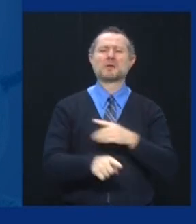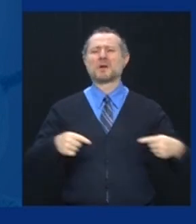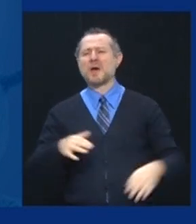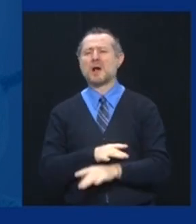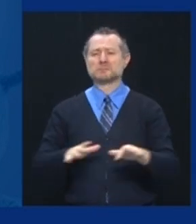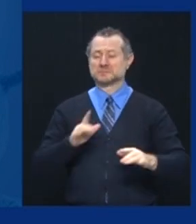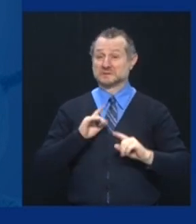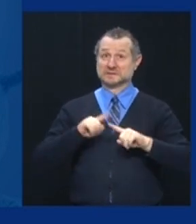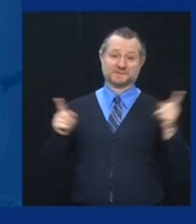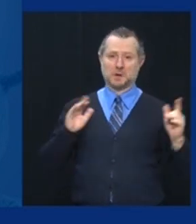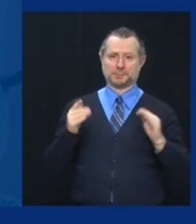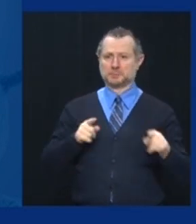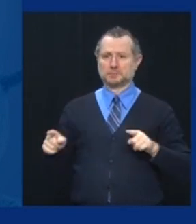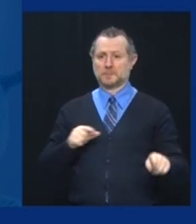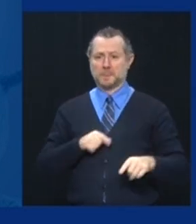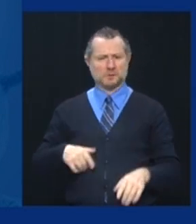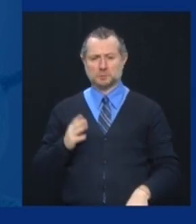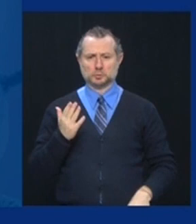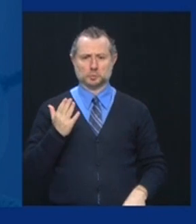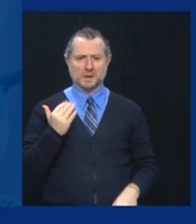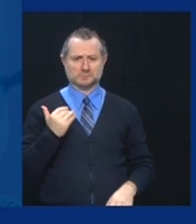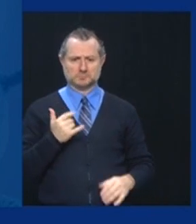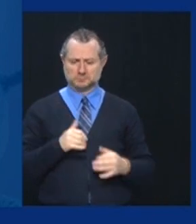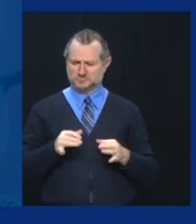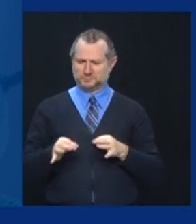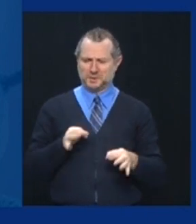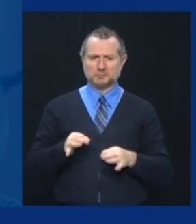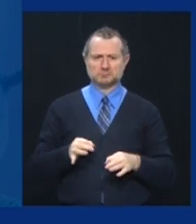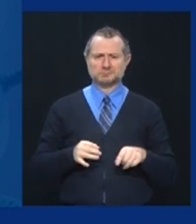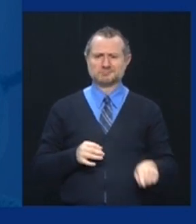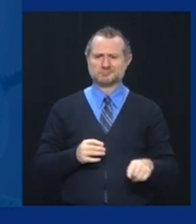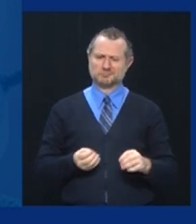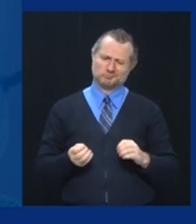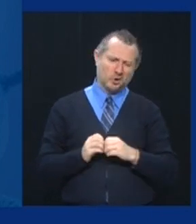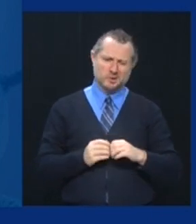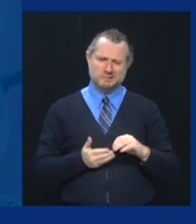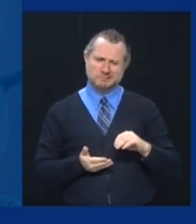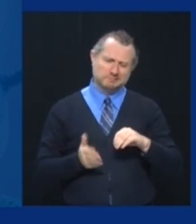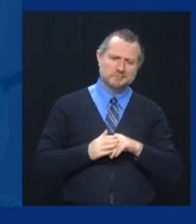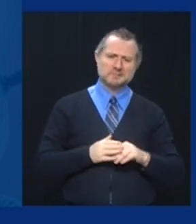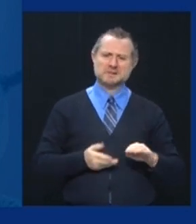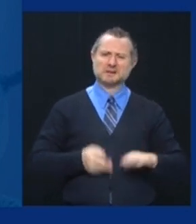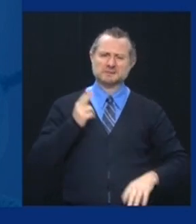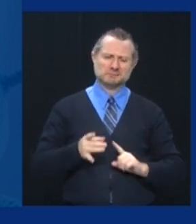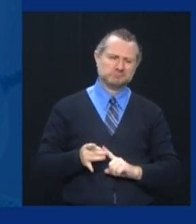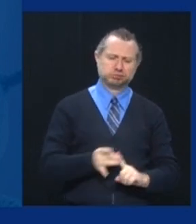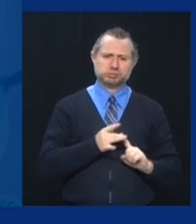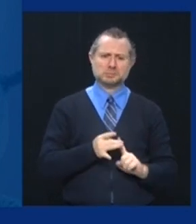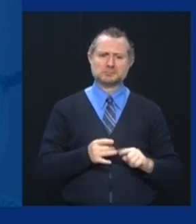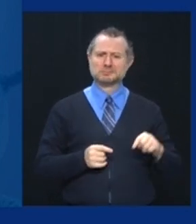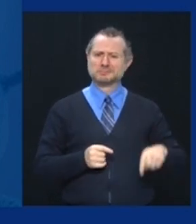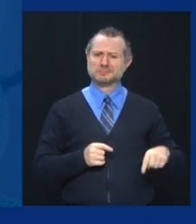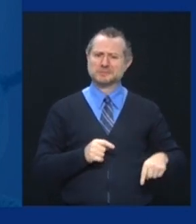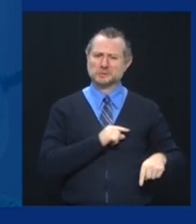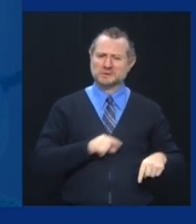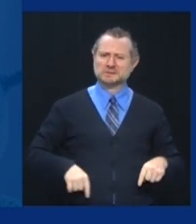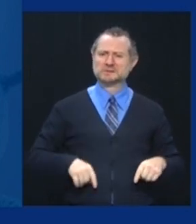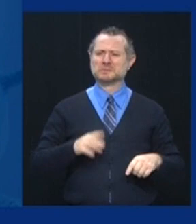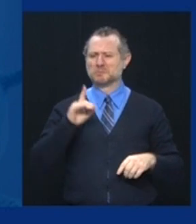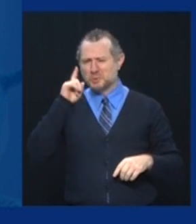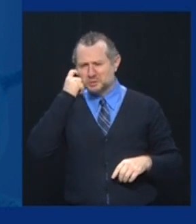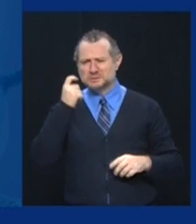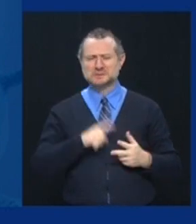What is the demographic explanation for a higher infection rate in Queens and the Bronx and Staten Island and